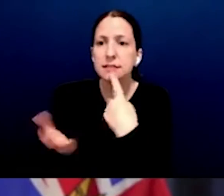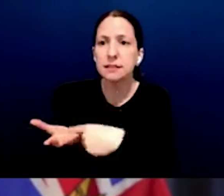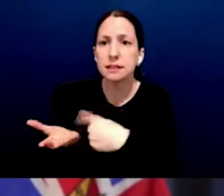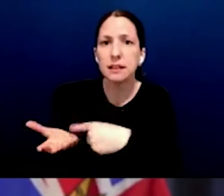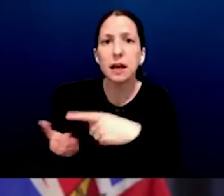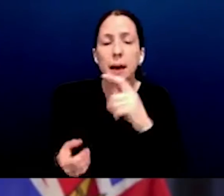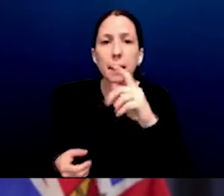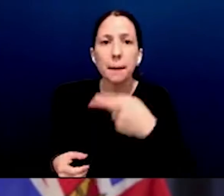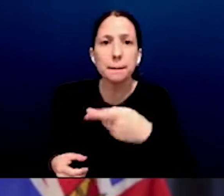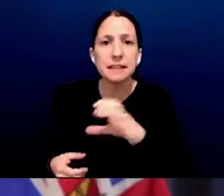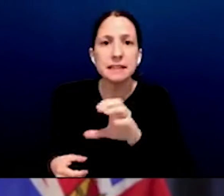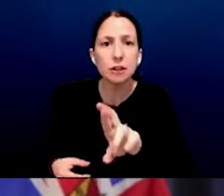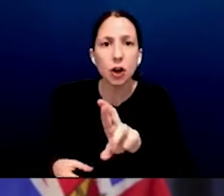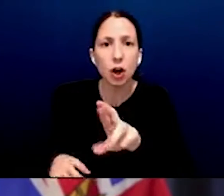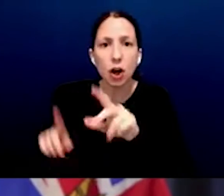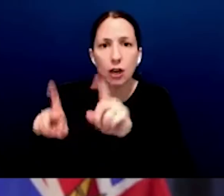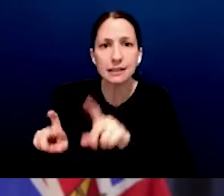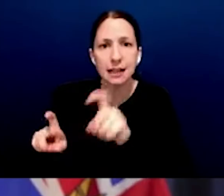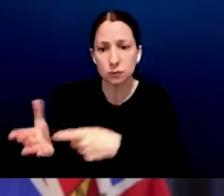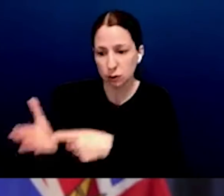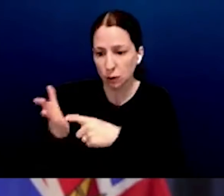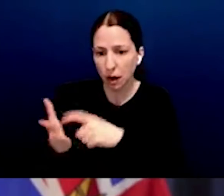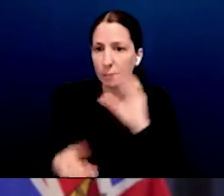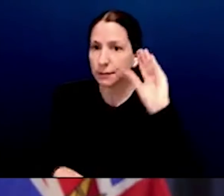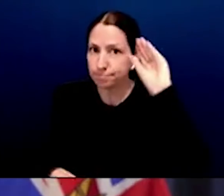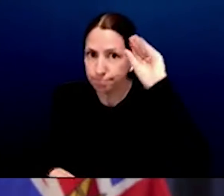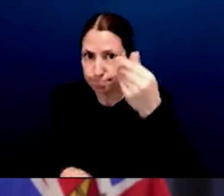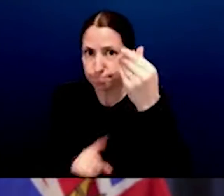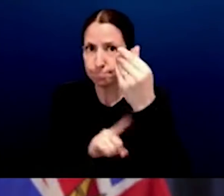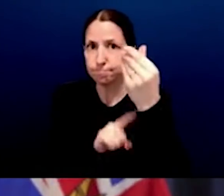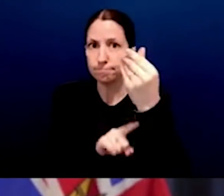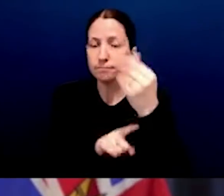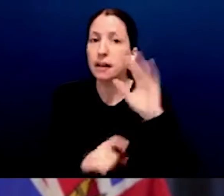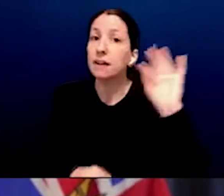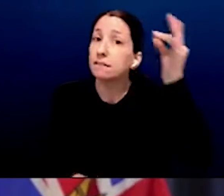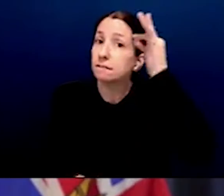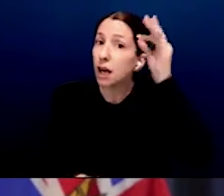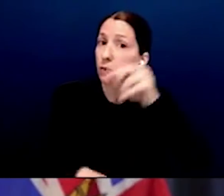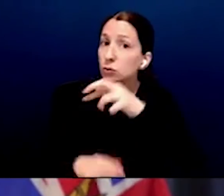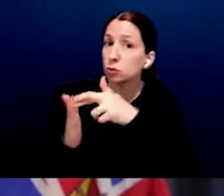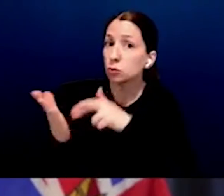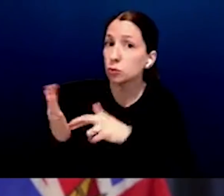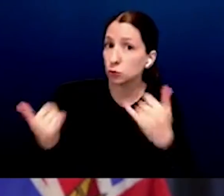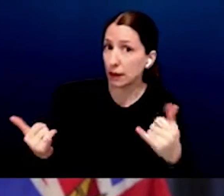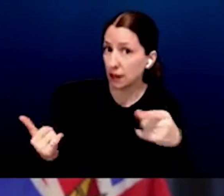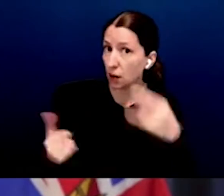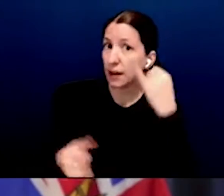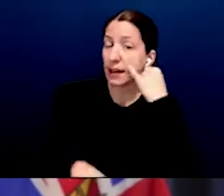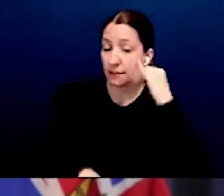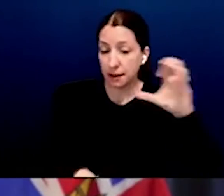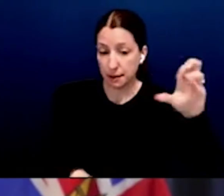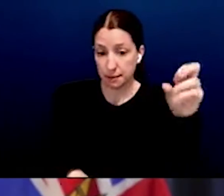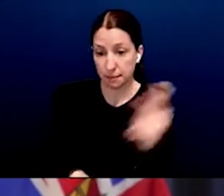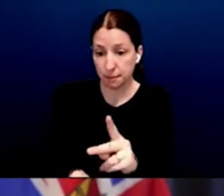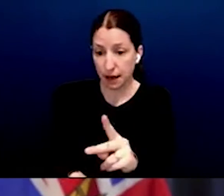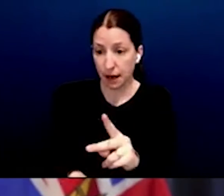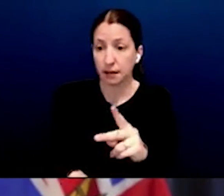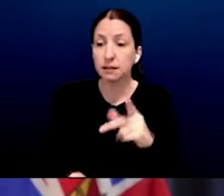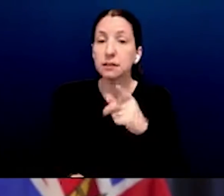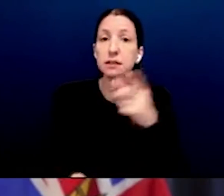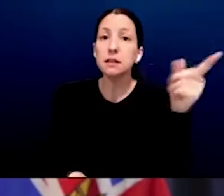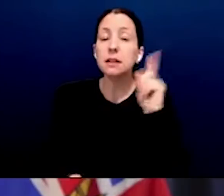as stupidity. That's the federal rules that are now in place. When somebody returns to